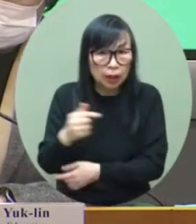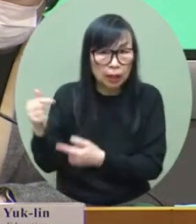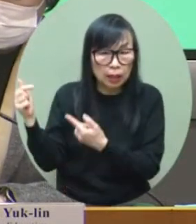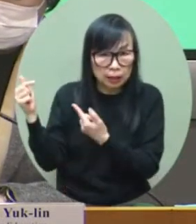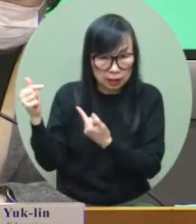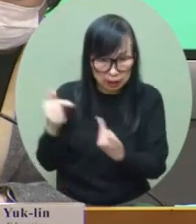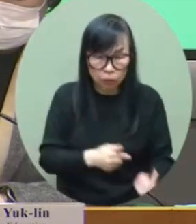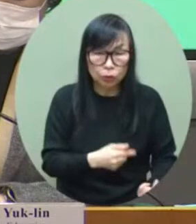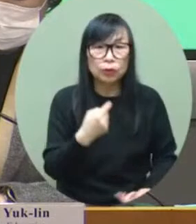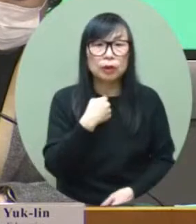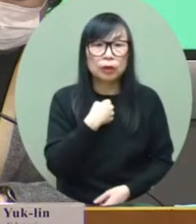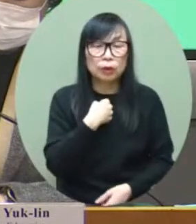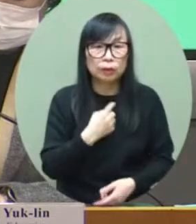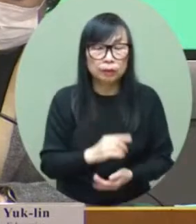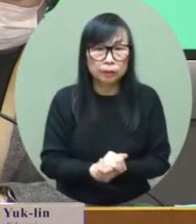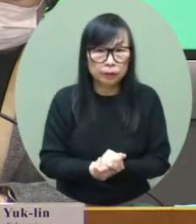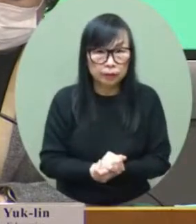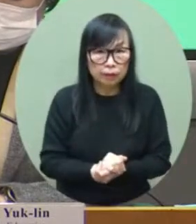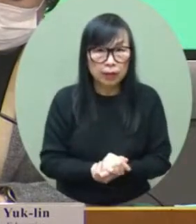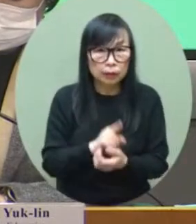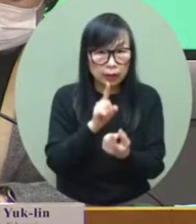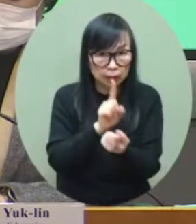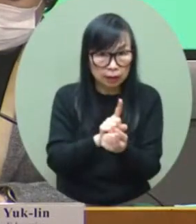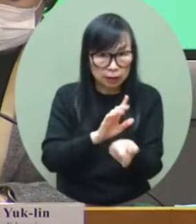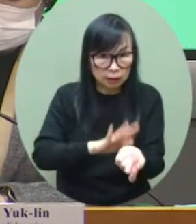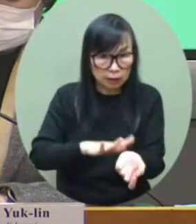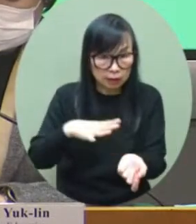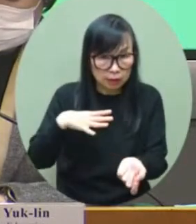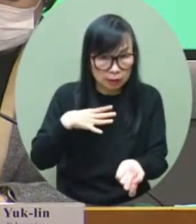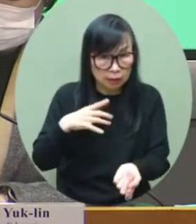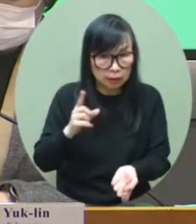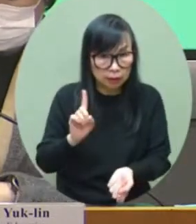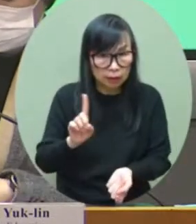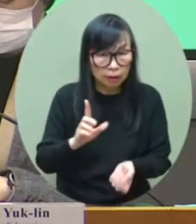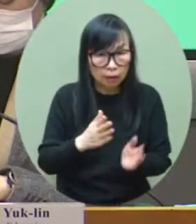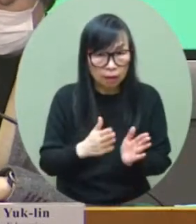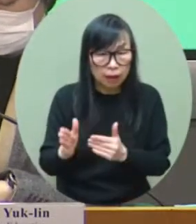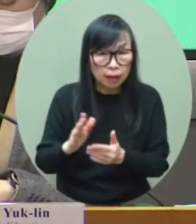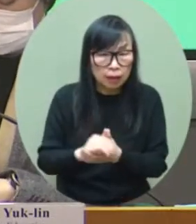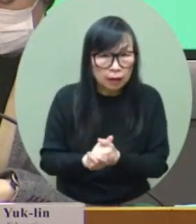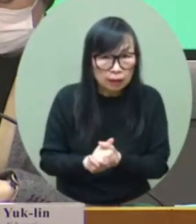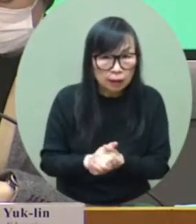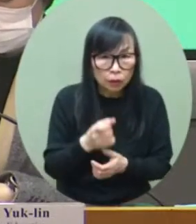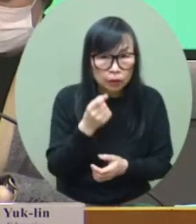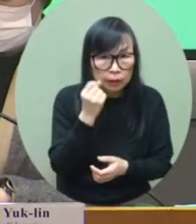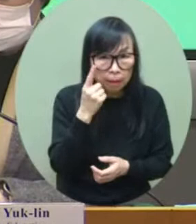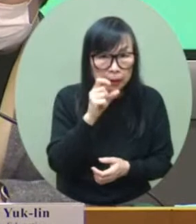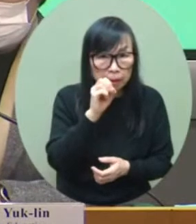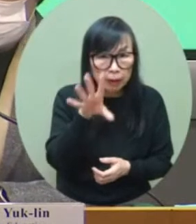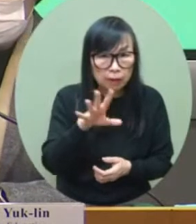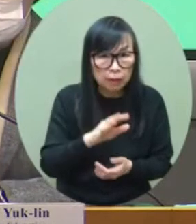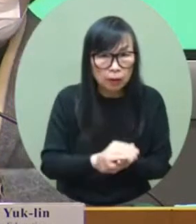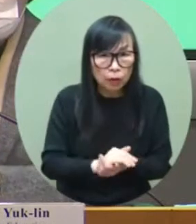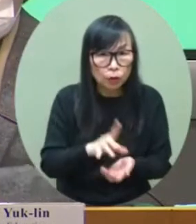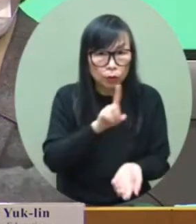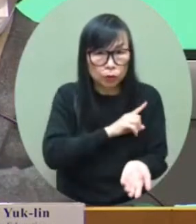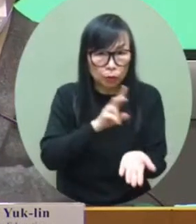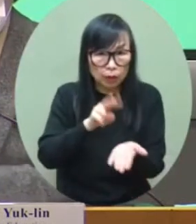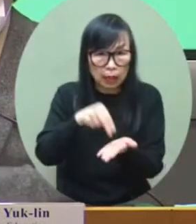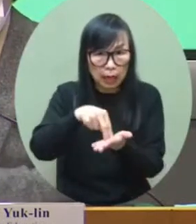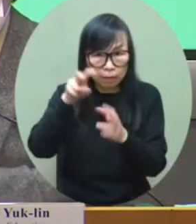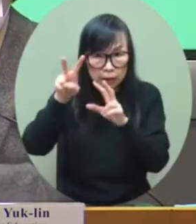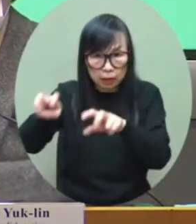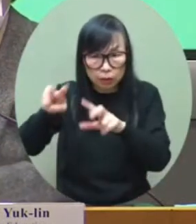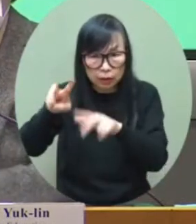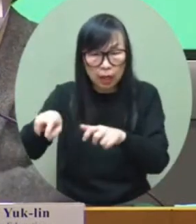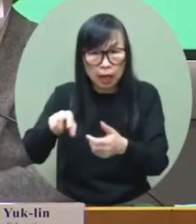therefore, we will have to keep up with our vaccination service. Of course, we'll make adjustments in the light of the